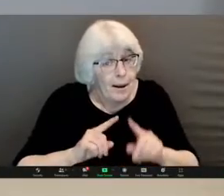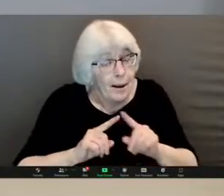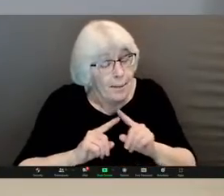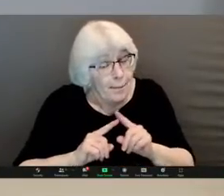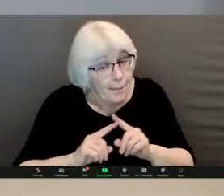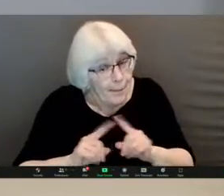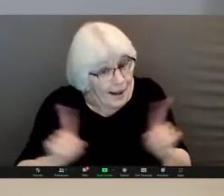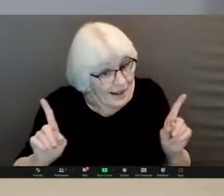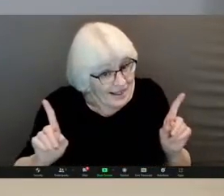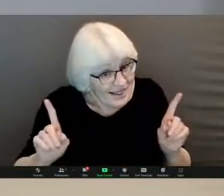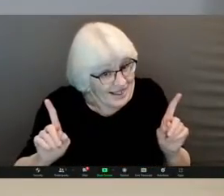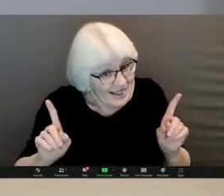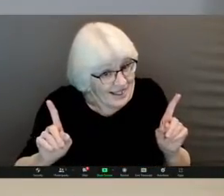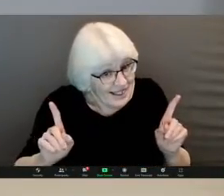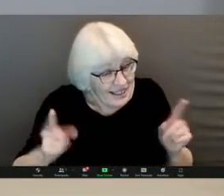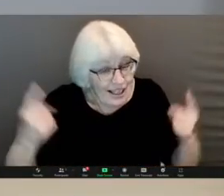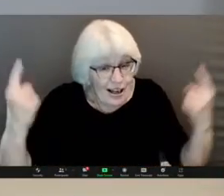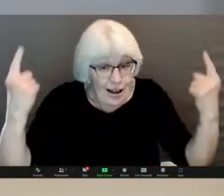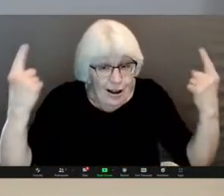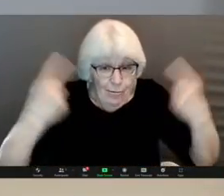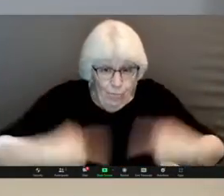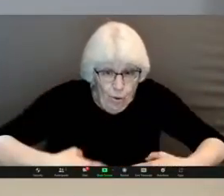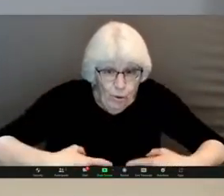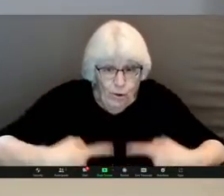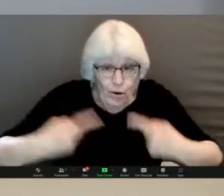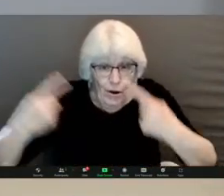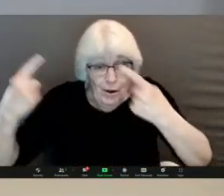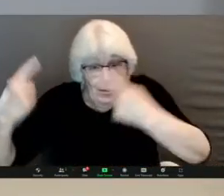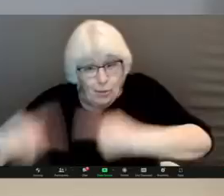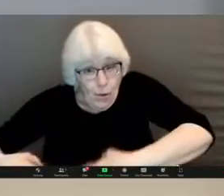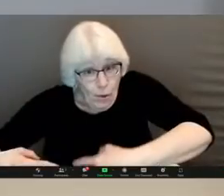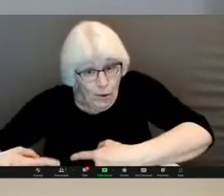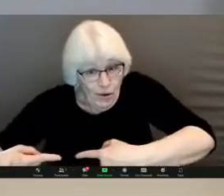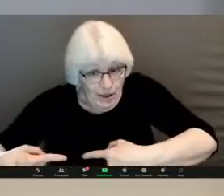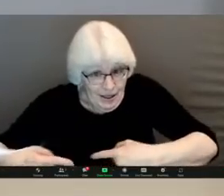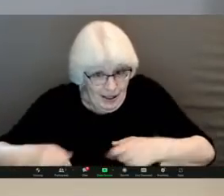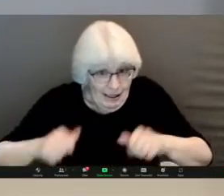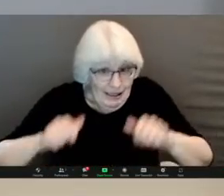as we go into the winter for